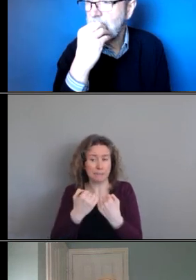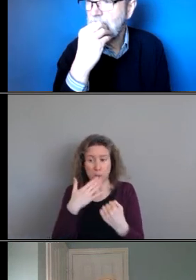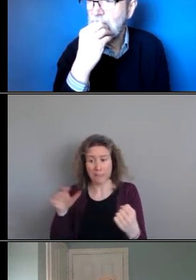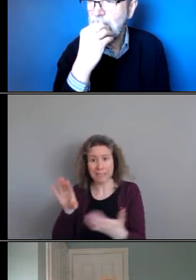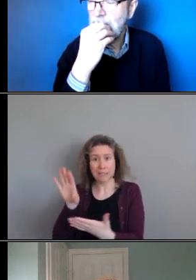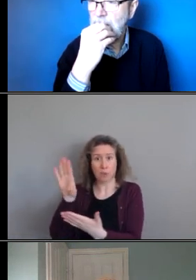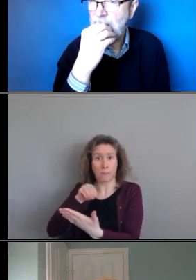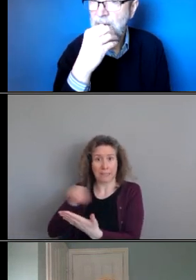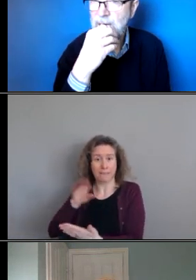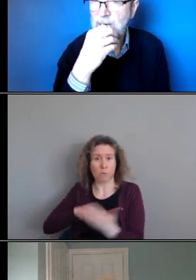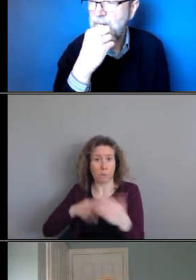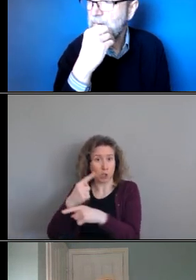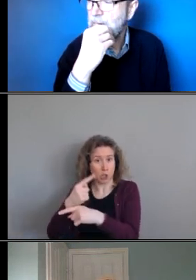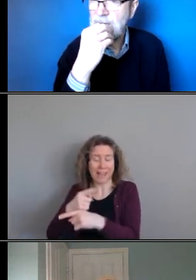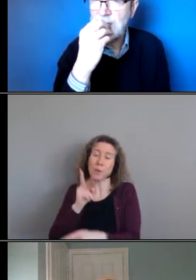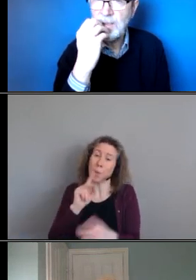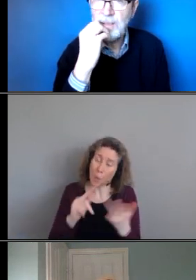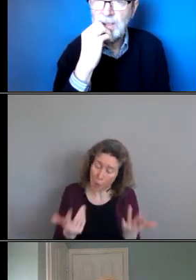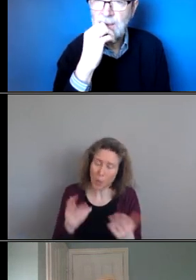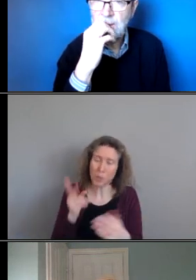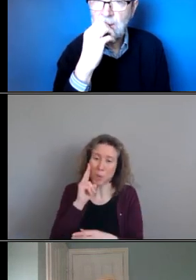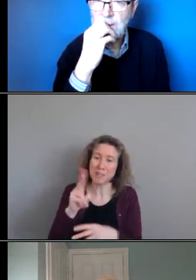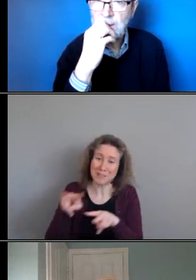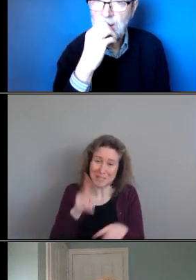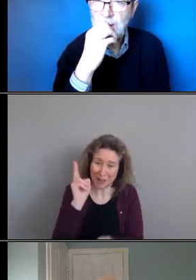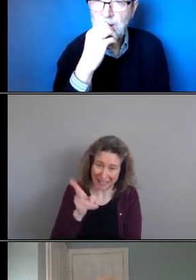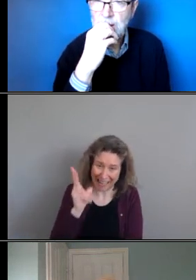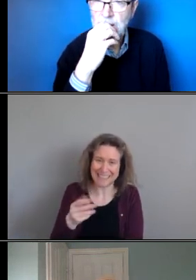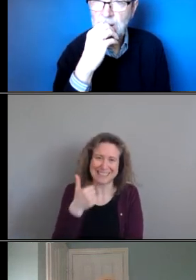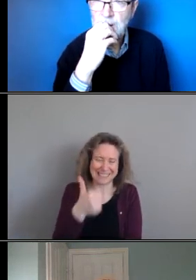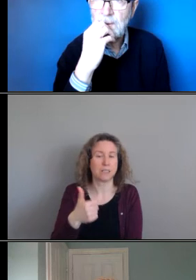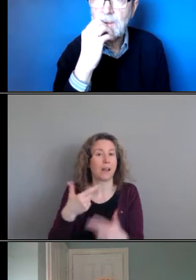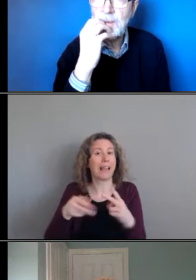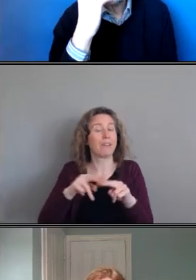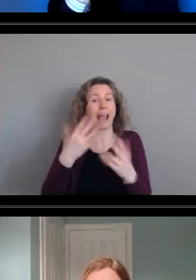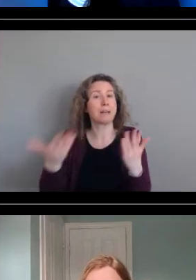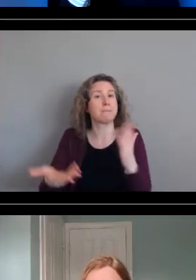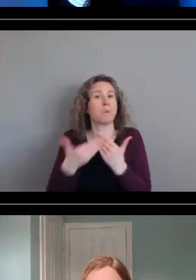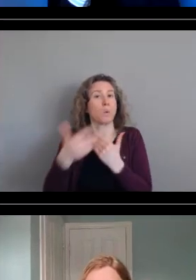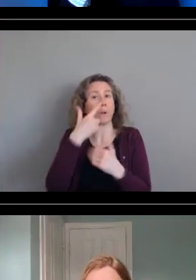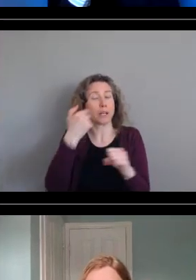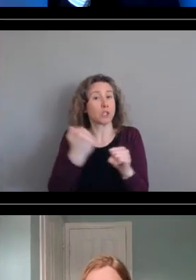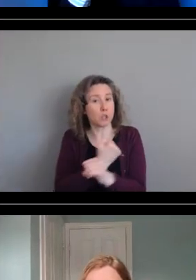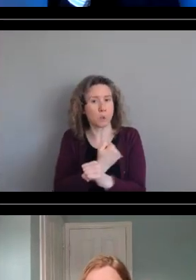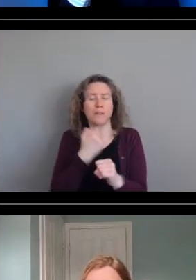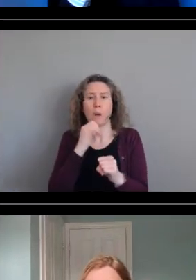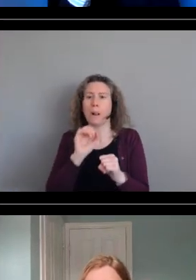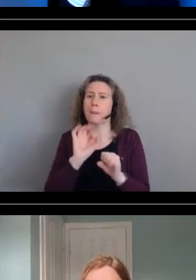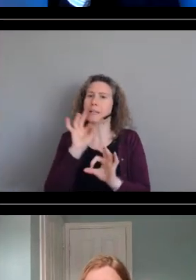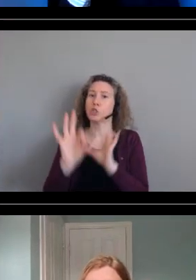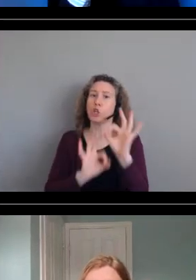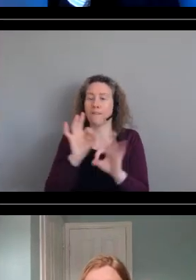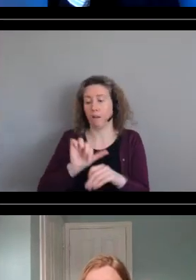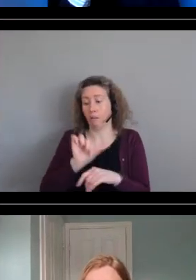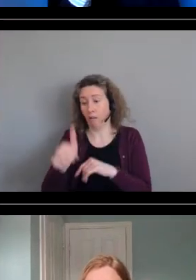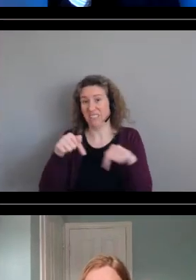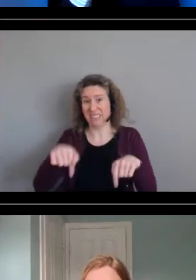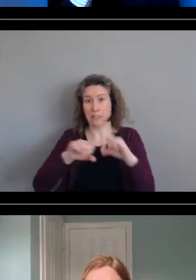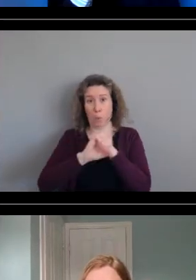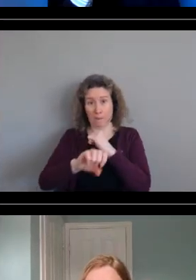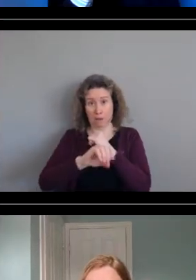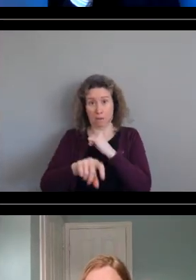from the chat, or again watch the video, and if there's anything else that we can do, then there'll be a survey say on your way out of this webinar, please let us know